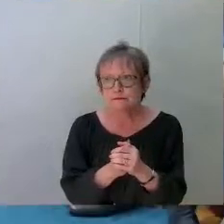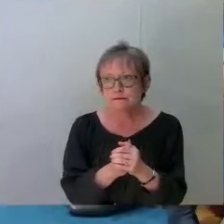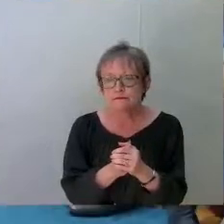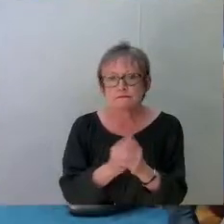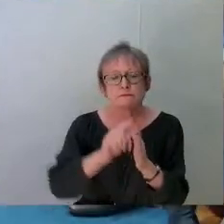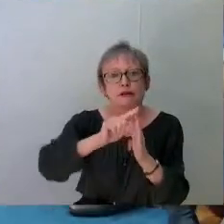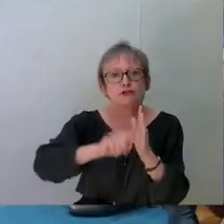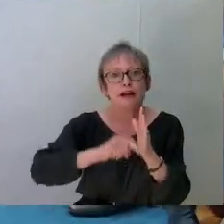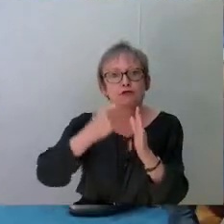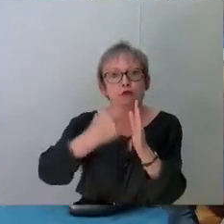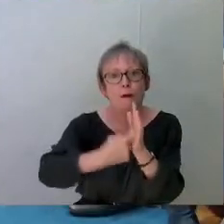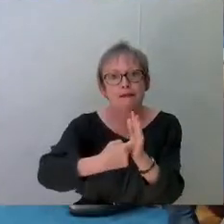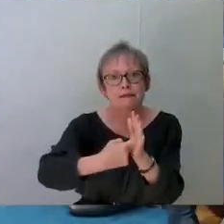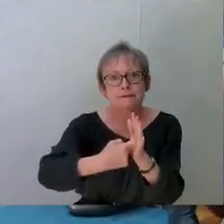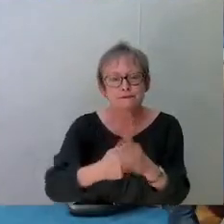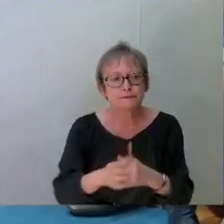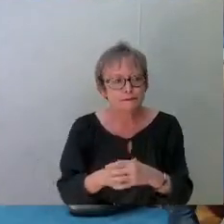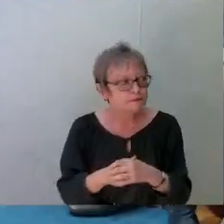Jack Rowan.